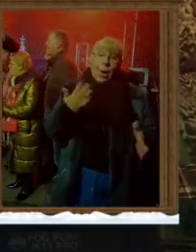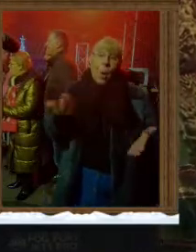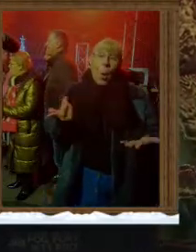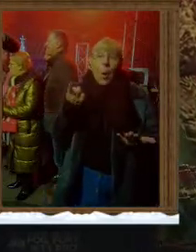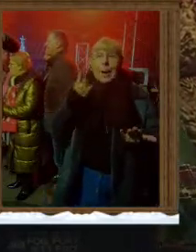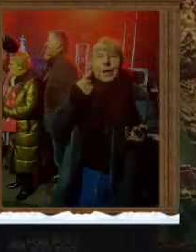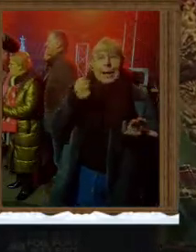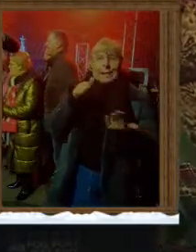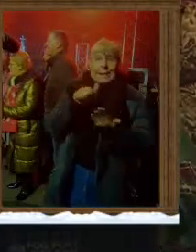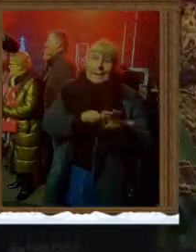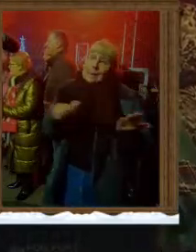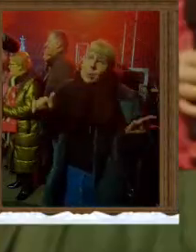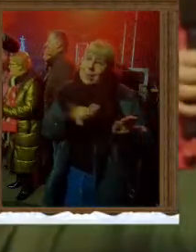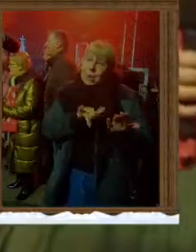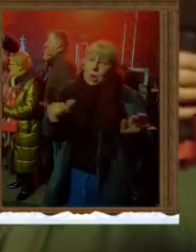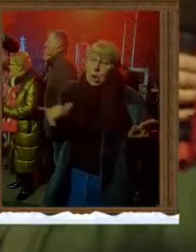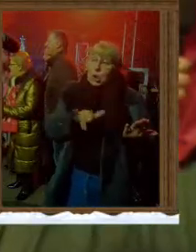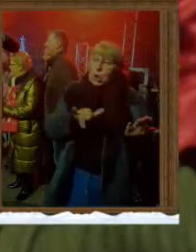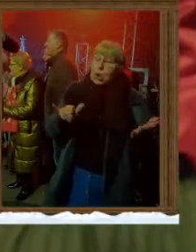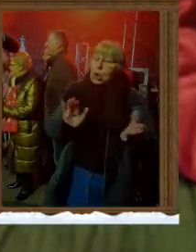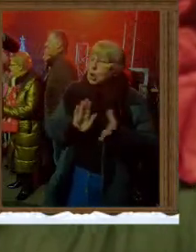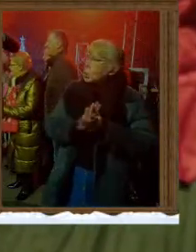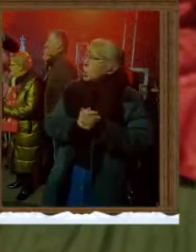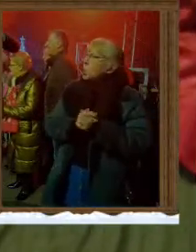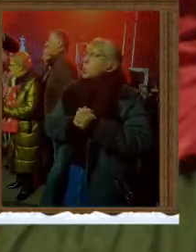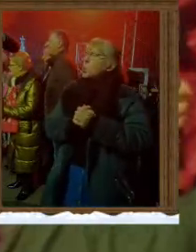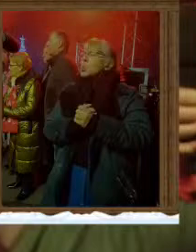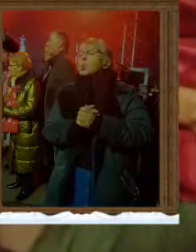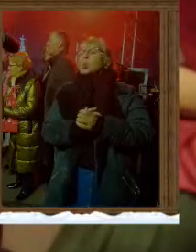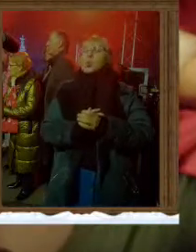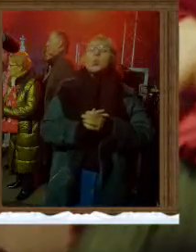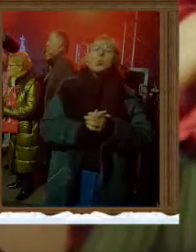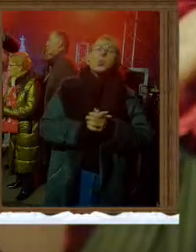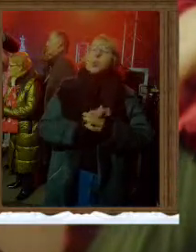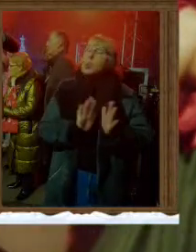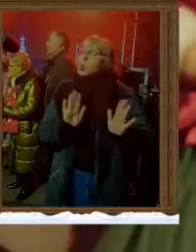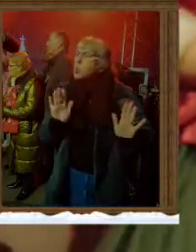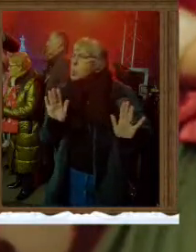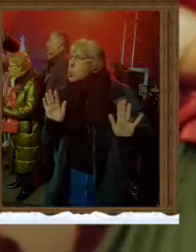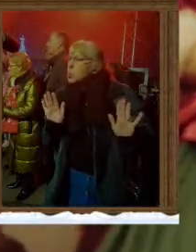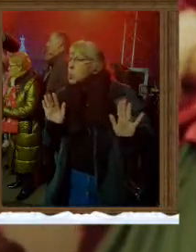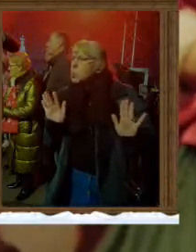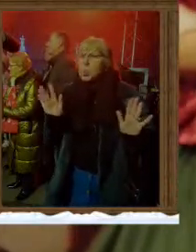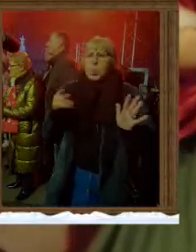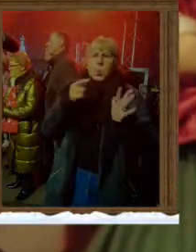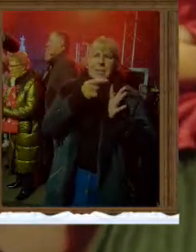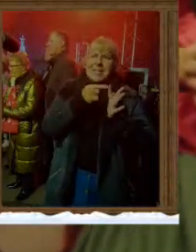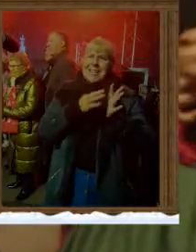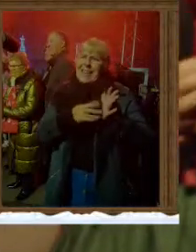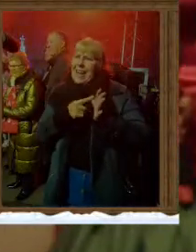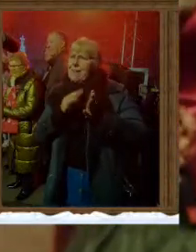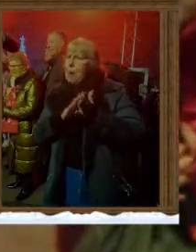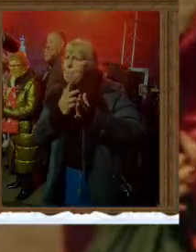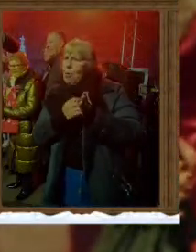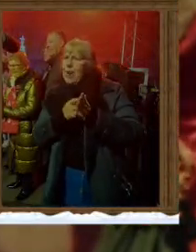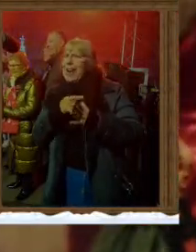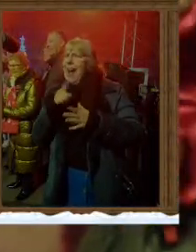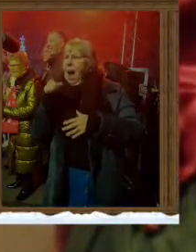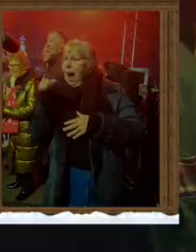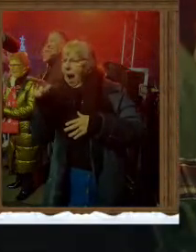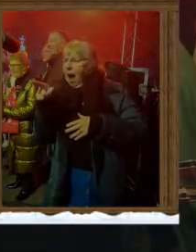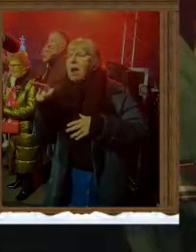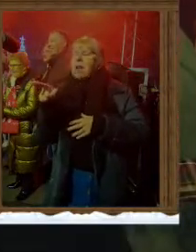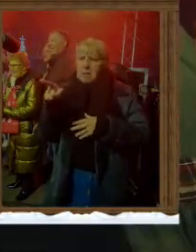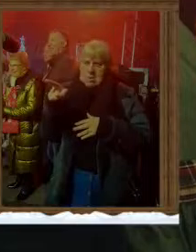or the nice list this year? Let me see. Well, there's little Eva Maria over there. Yes.